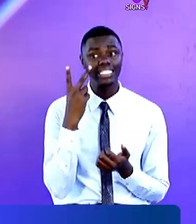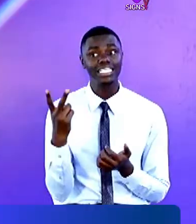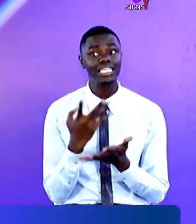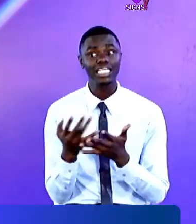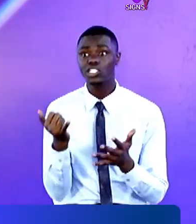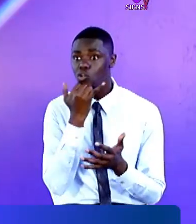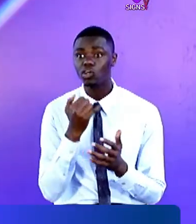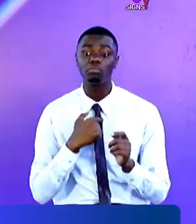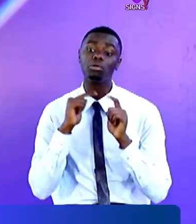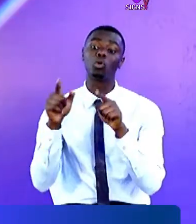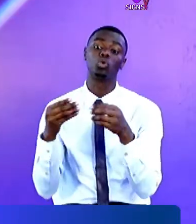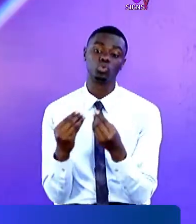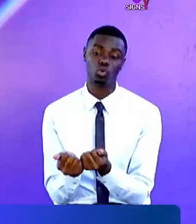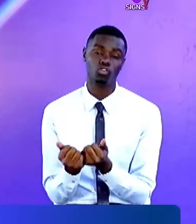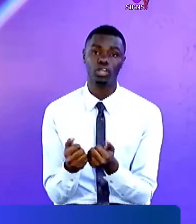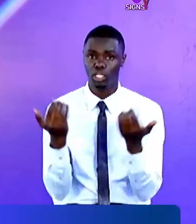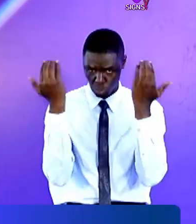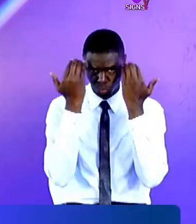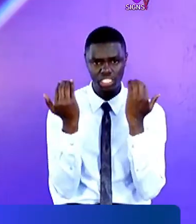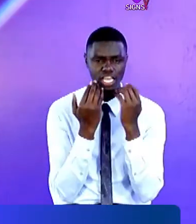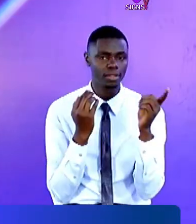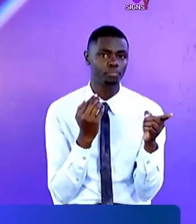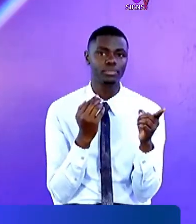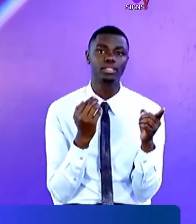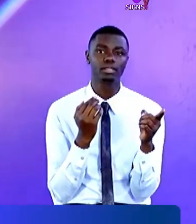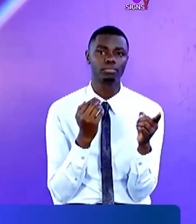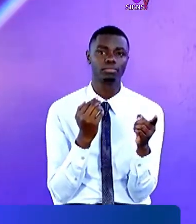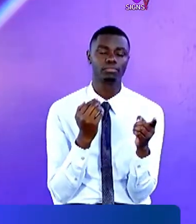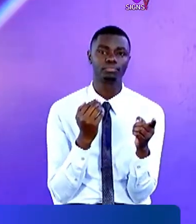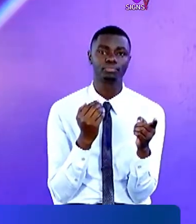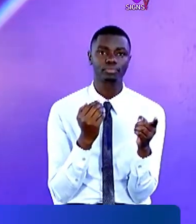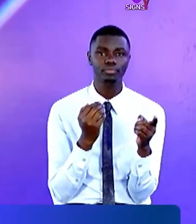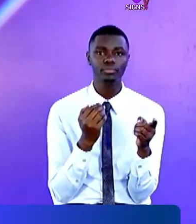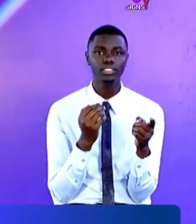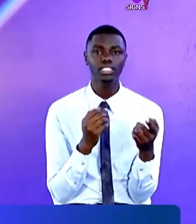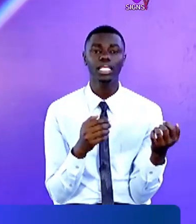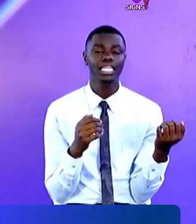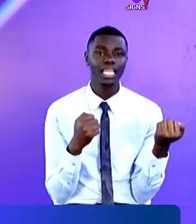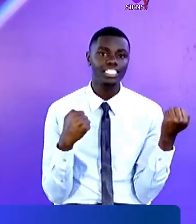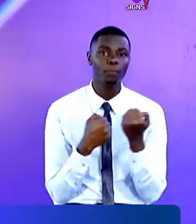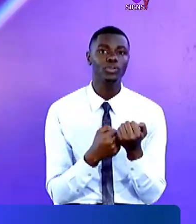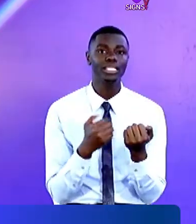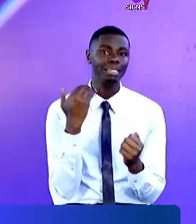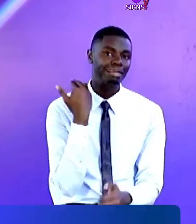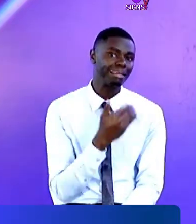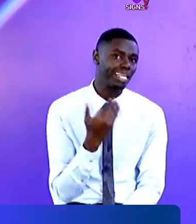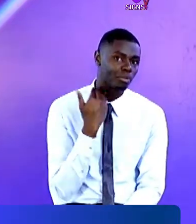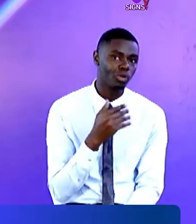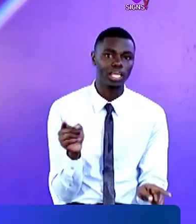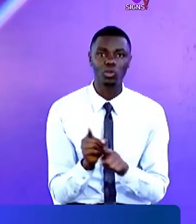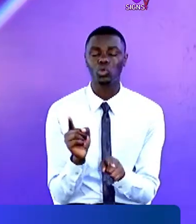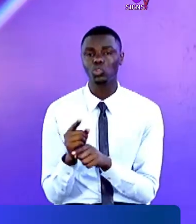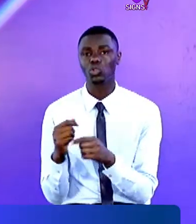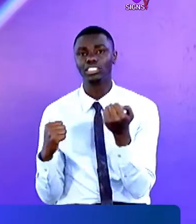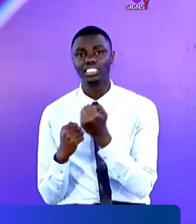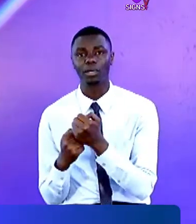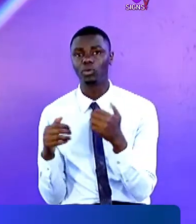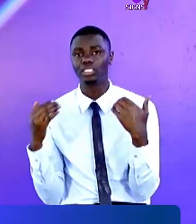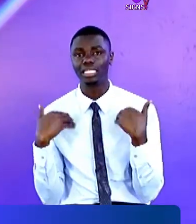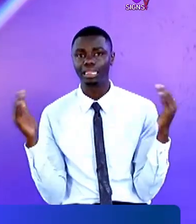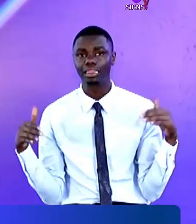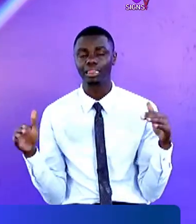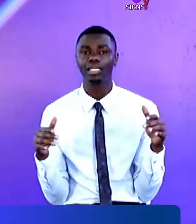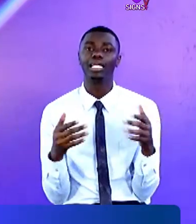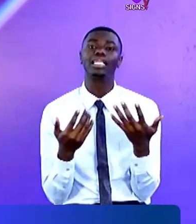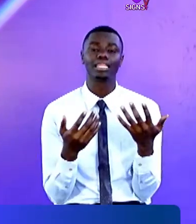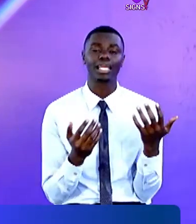you look at judiciary, these people are allowed to stand with a criminal, at the same time stand with the angel. Yeah. They can operate in the